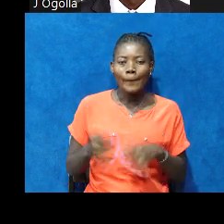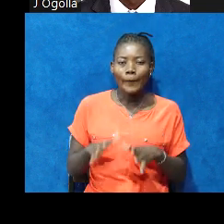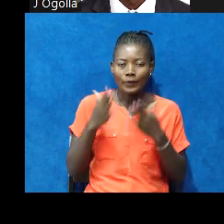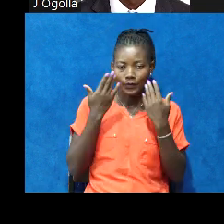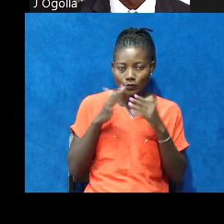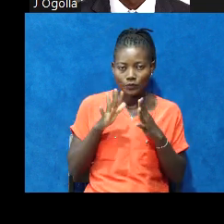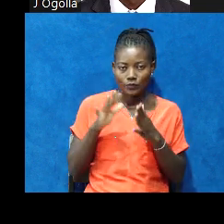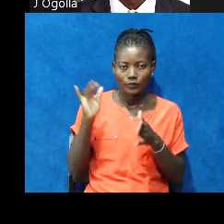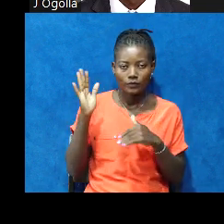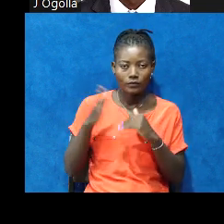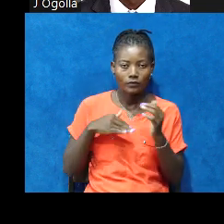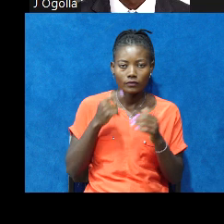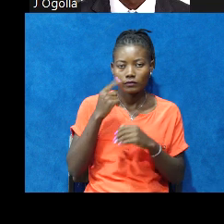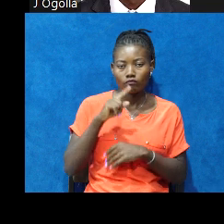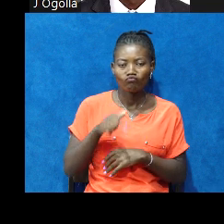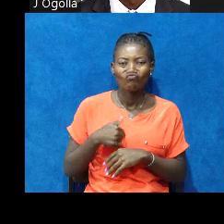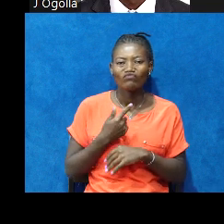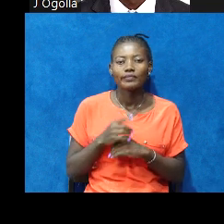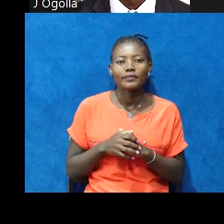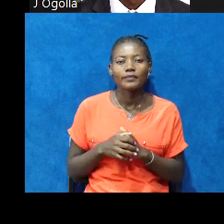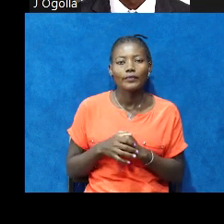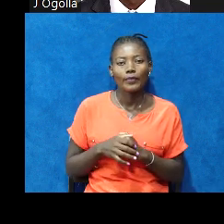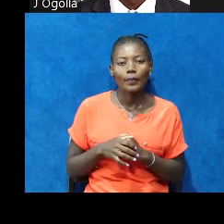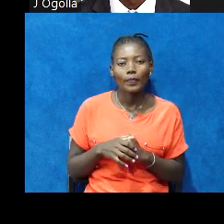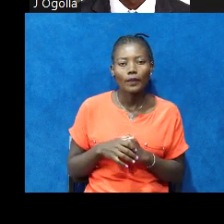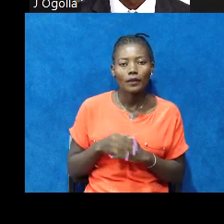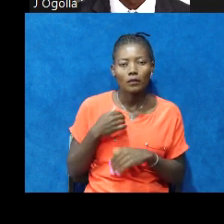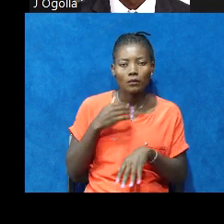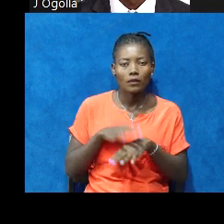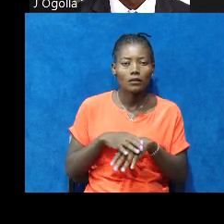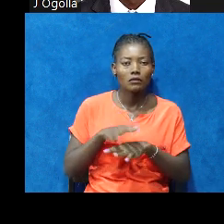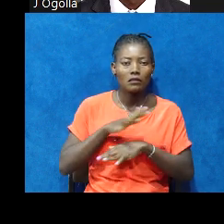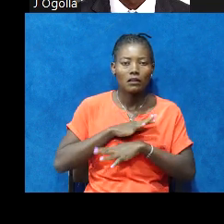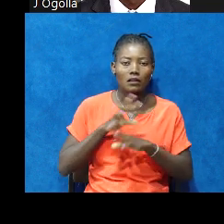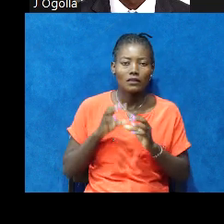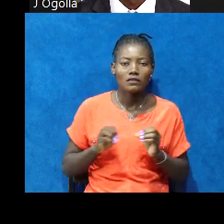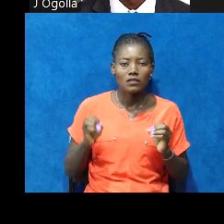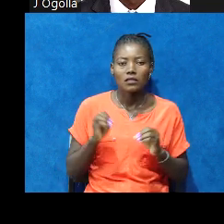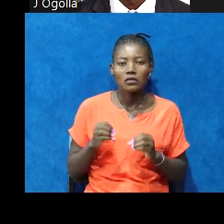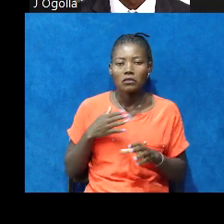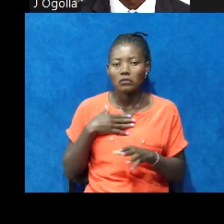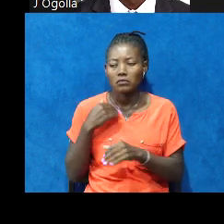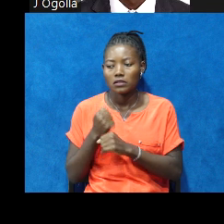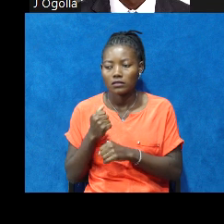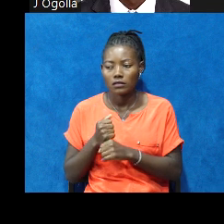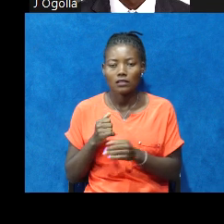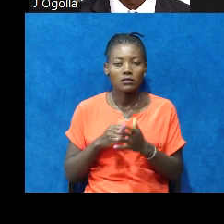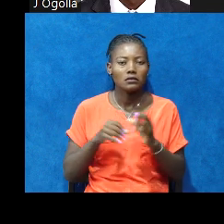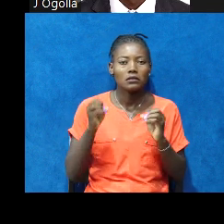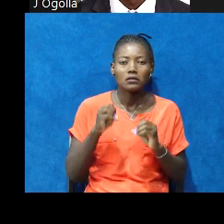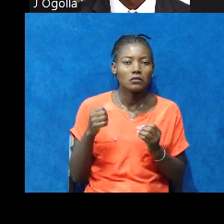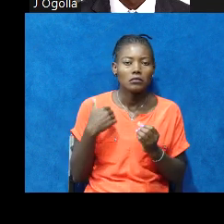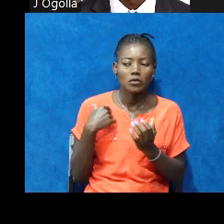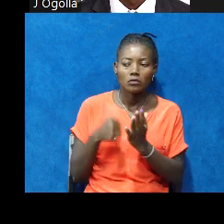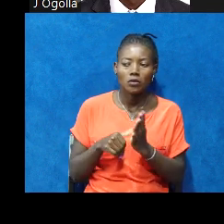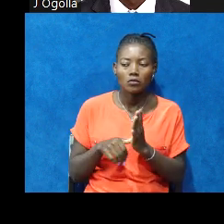happened, instead of telling yourself, you know, I'm not good enough, I've not done it, I'll be